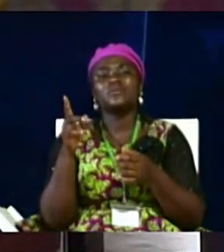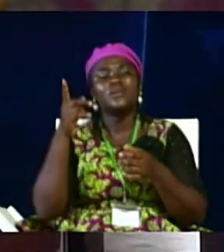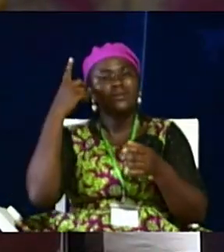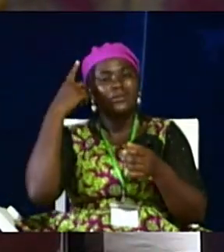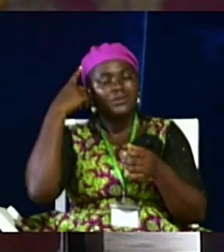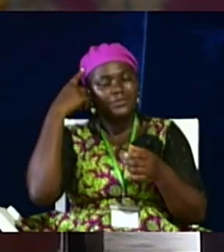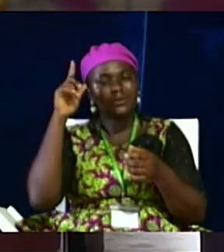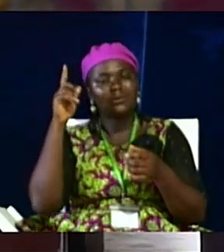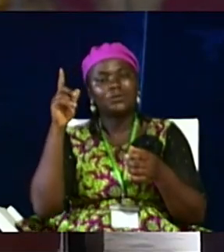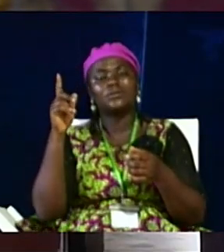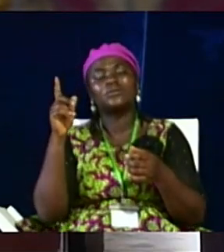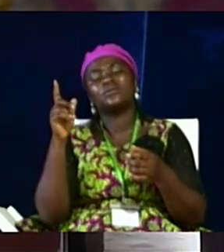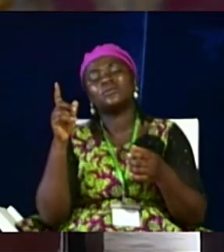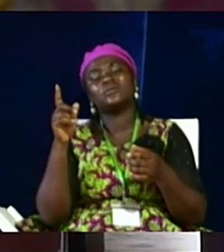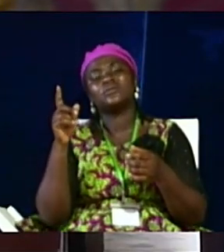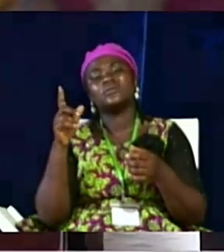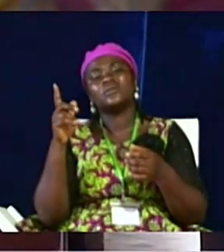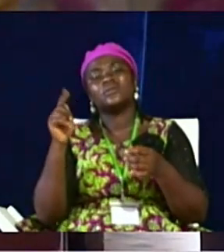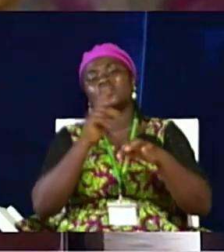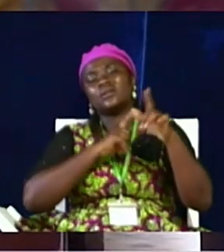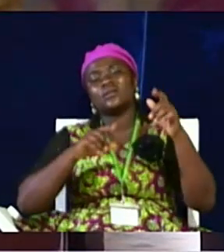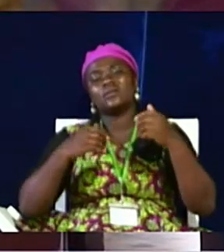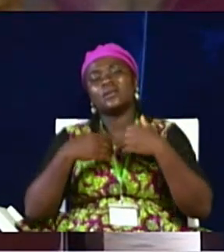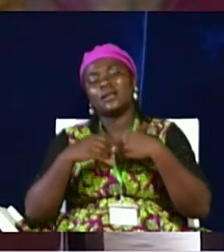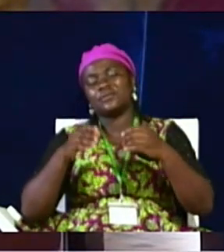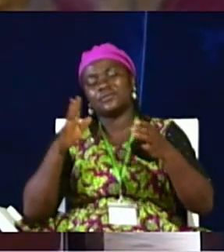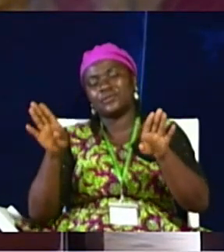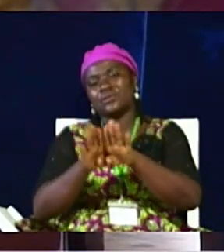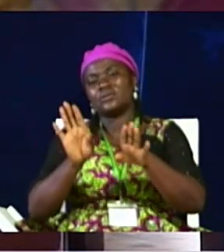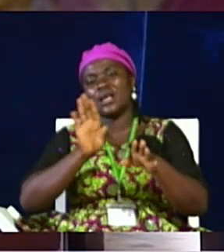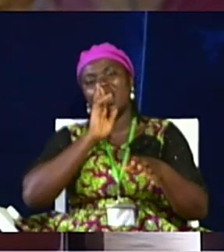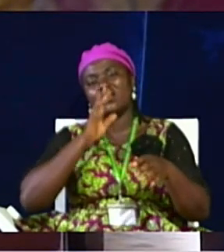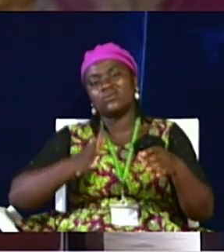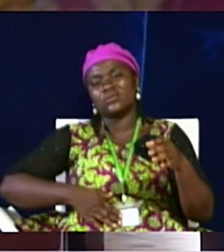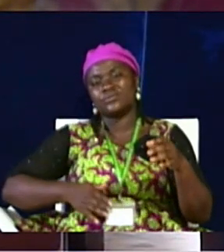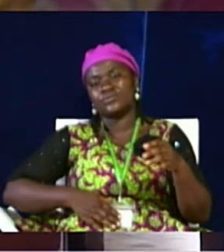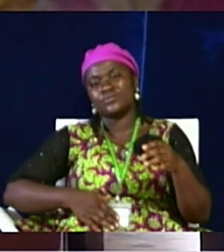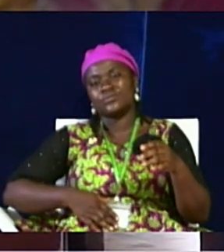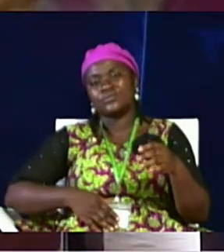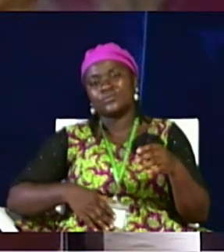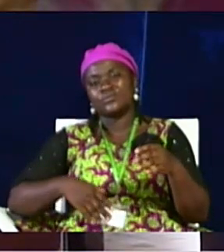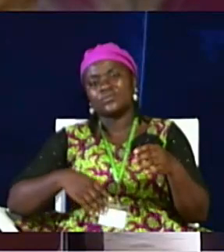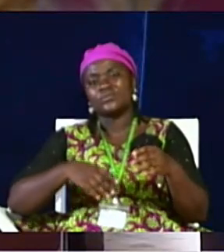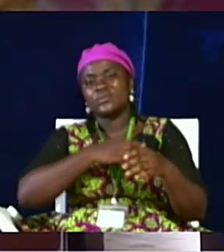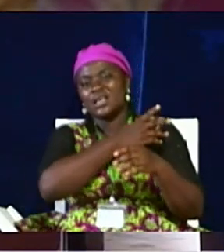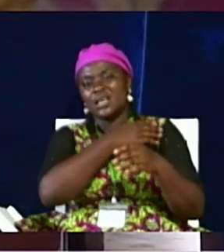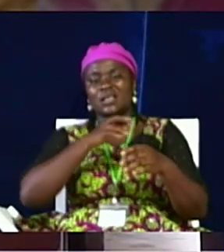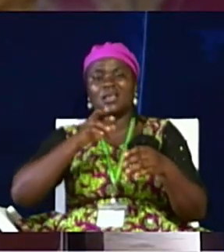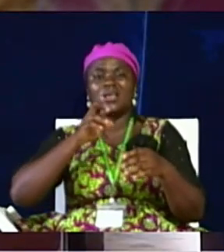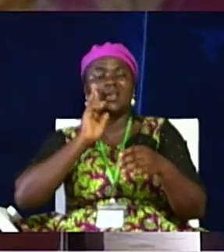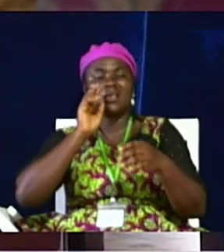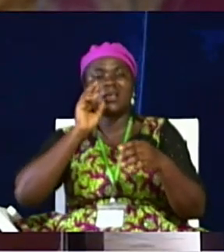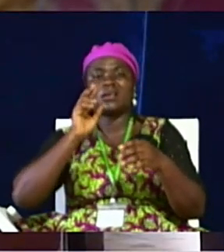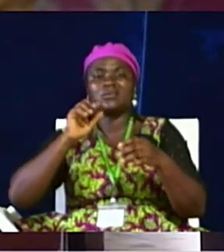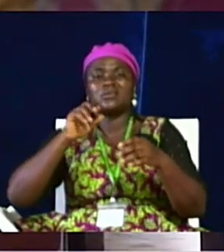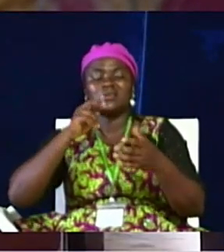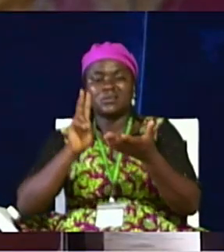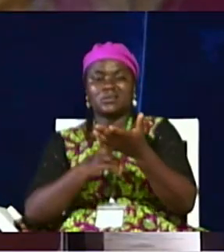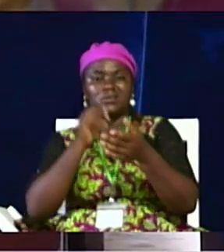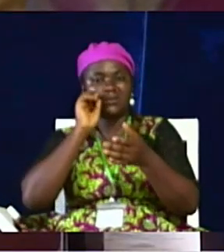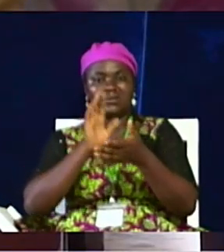Anna, that the Lord had shut up her womb, and her adversary also provoked her sore, for to make her